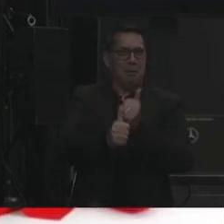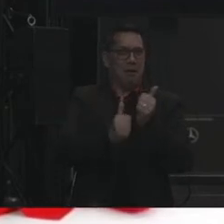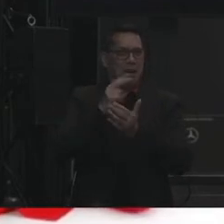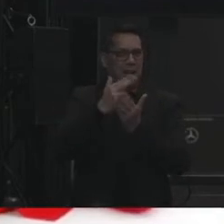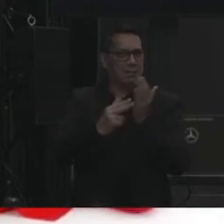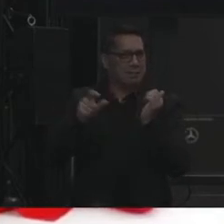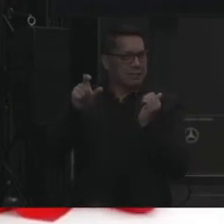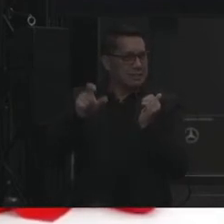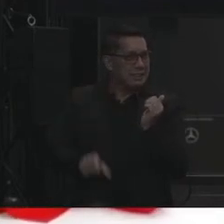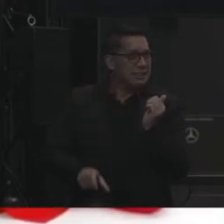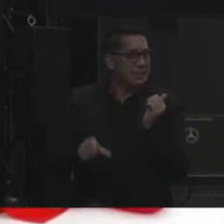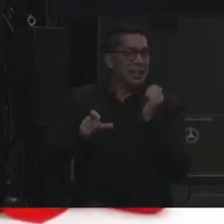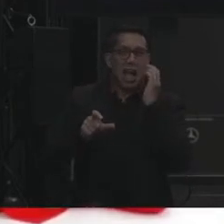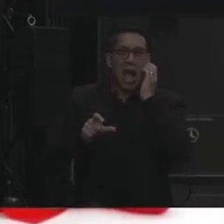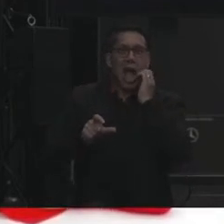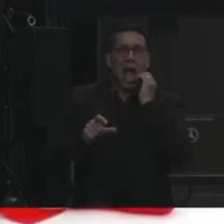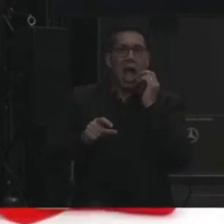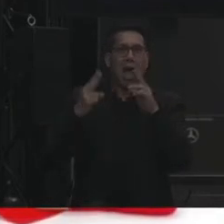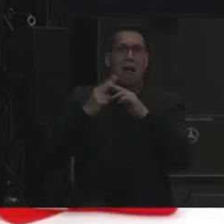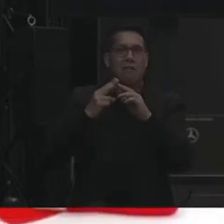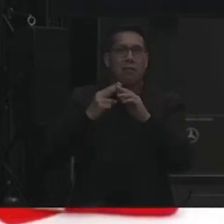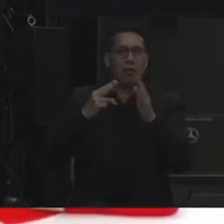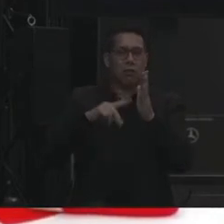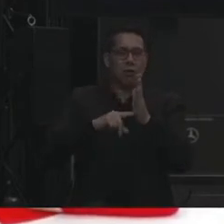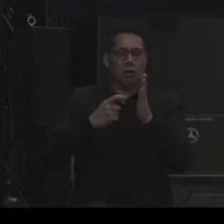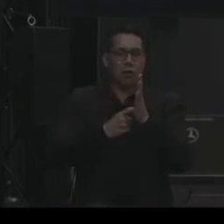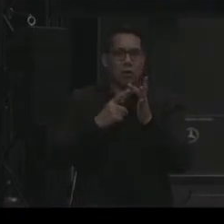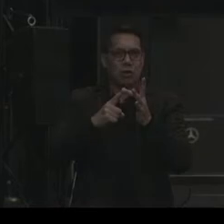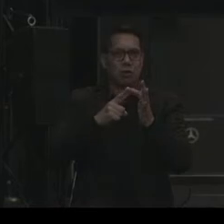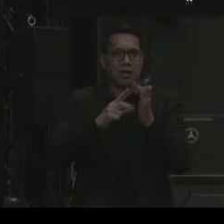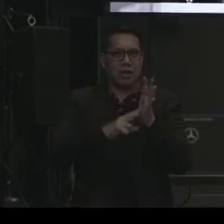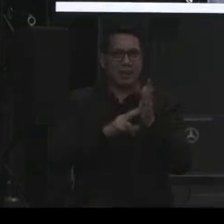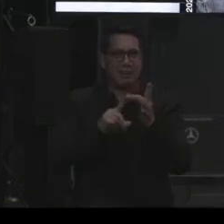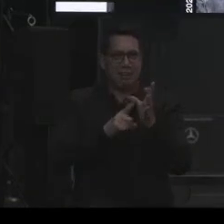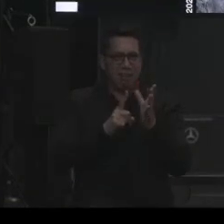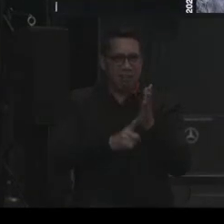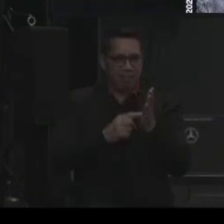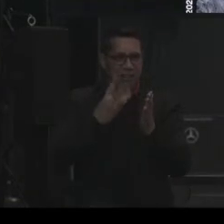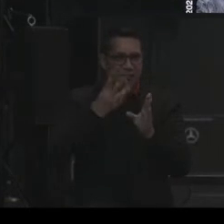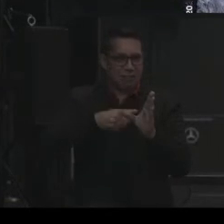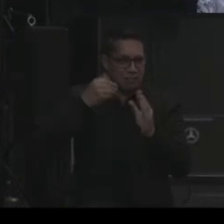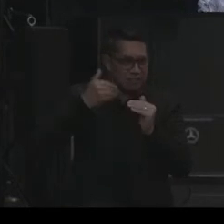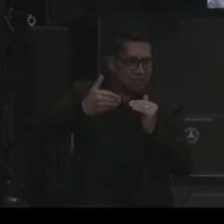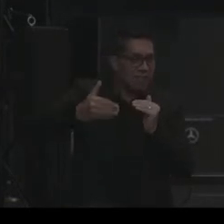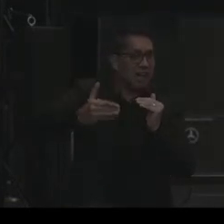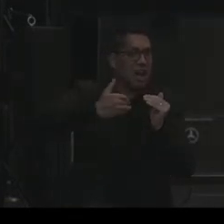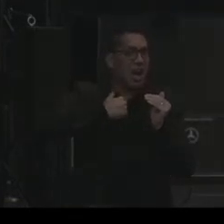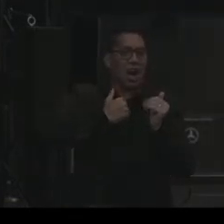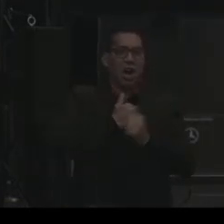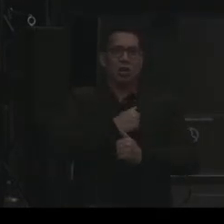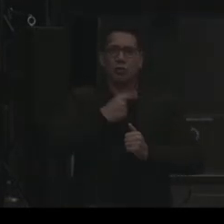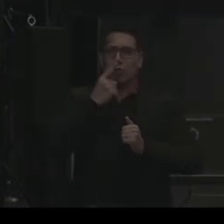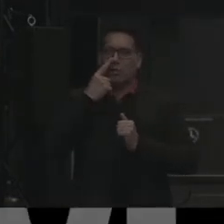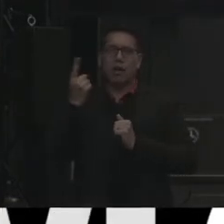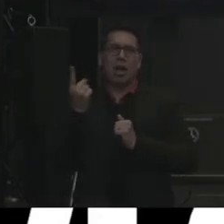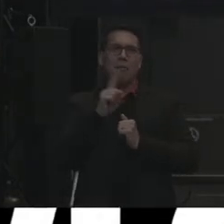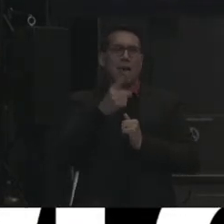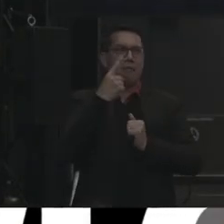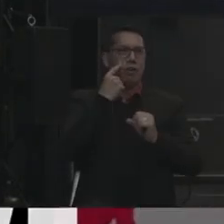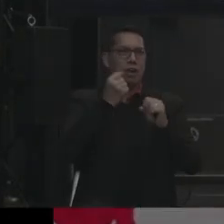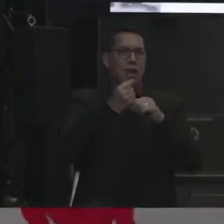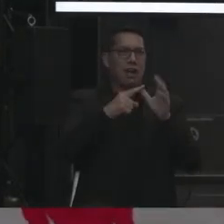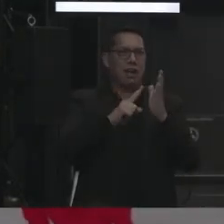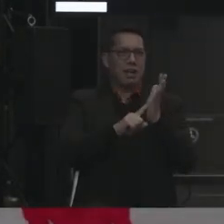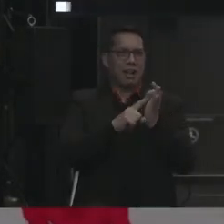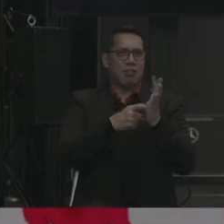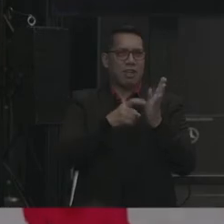artists installed for Triennial. I've really been enjoying seeing everyone stop by Gallery Kitchen and soon the Great